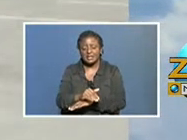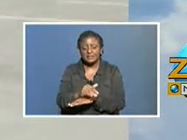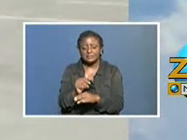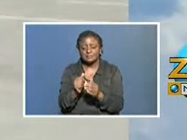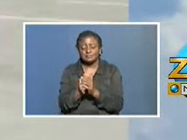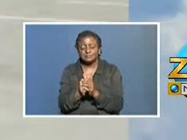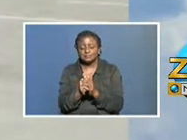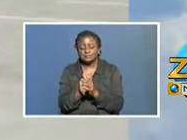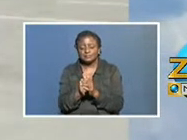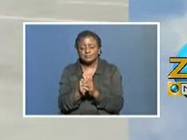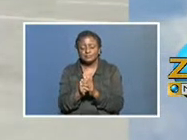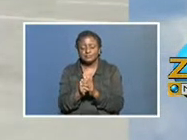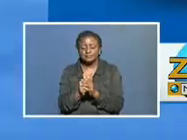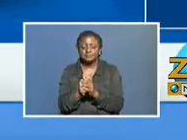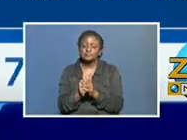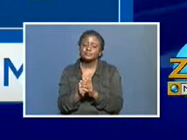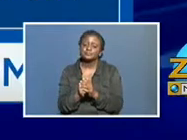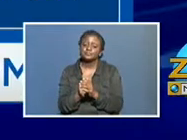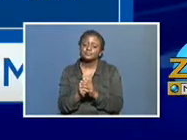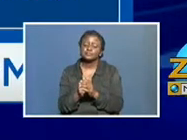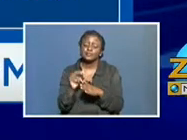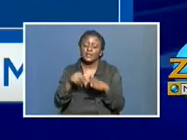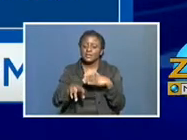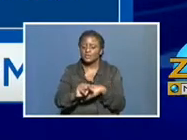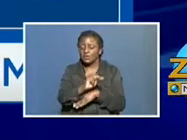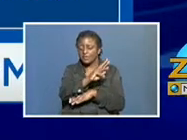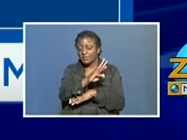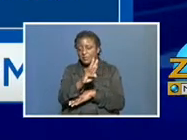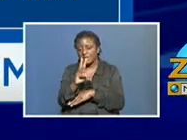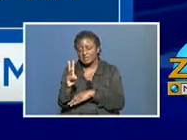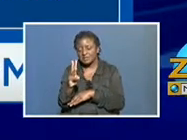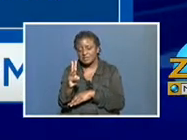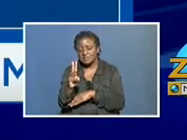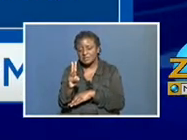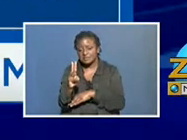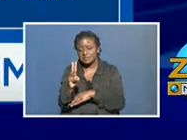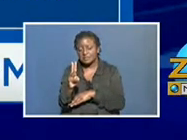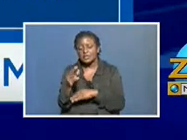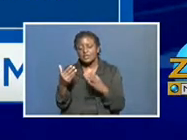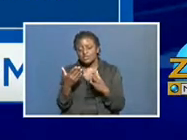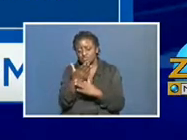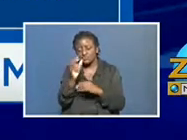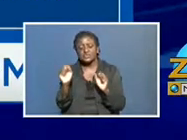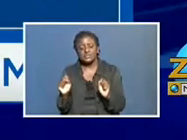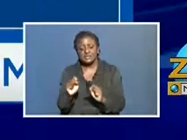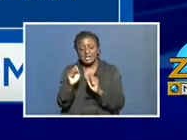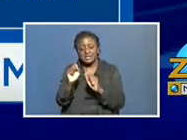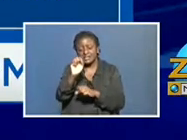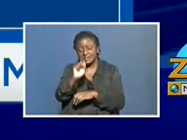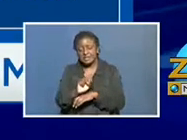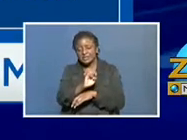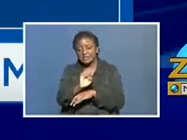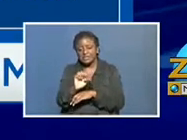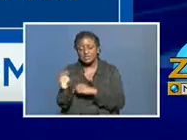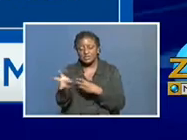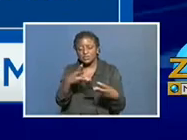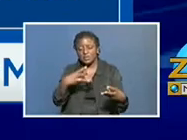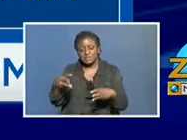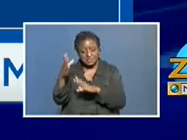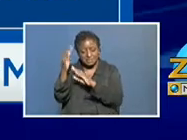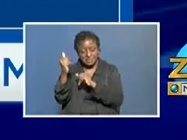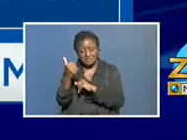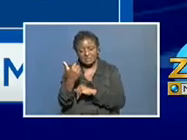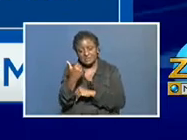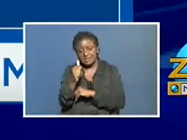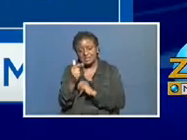home of FYP, the Tile King, and the Paint Center. In the northwestern islands tonight through Saturday, southeast winds can be anticipated, speeds